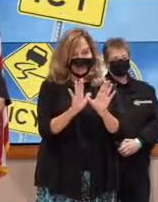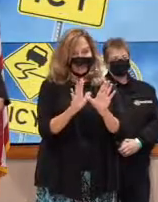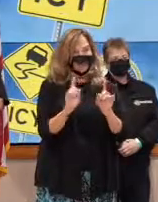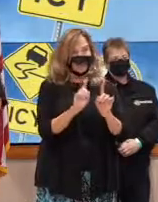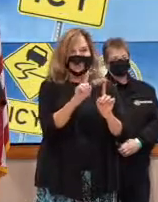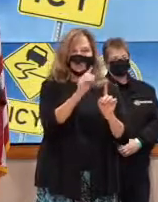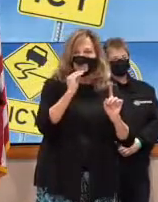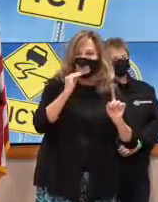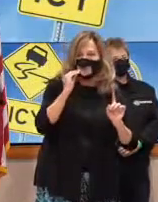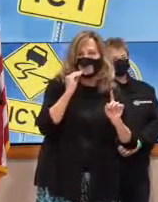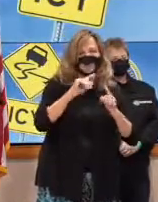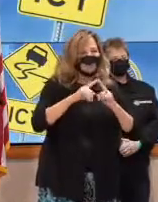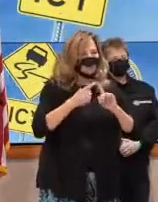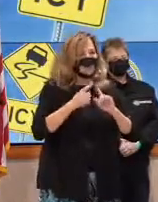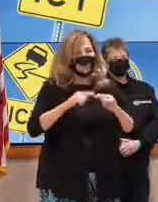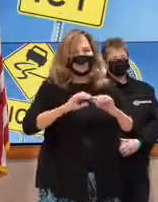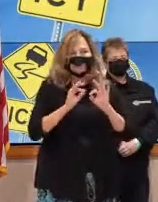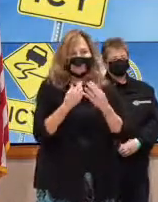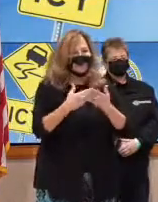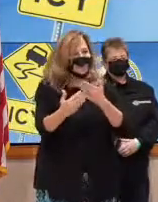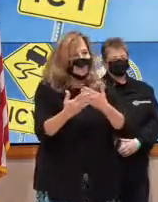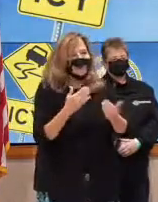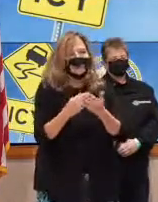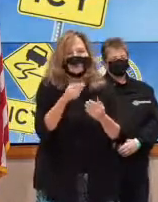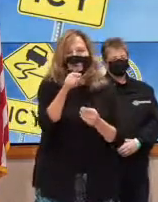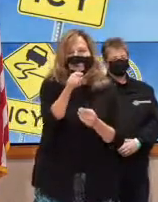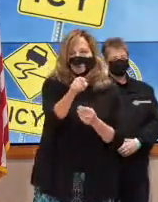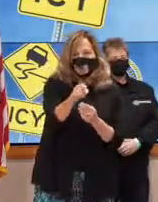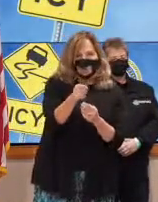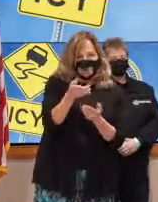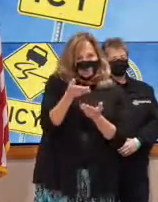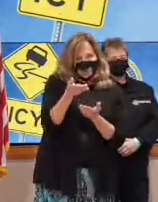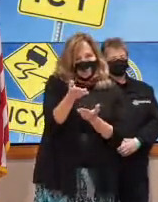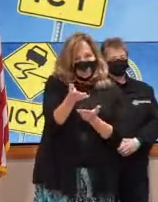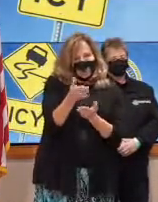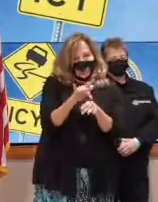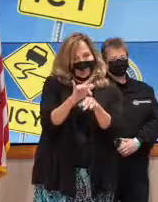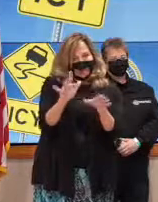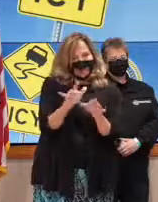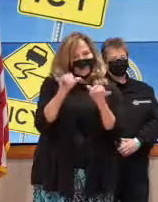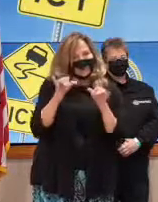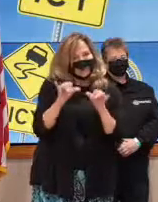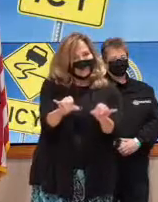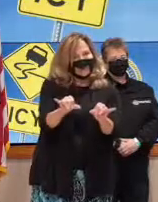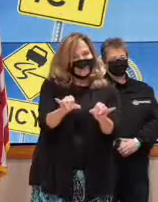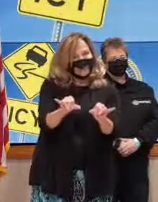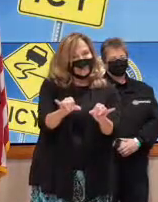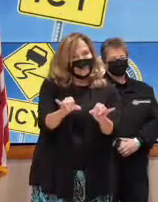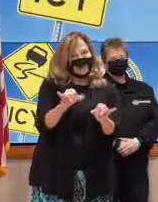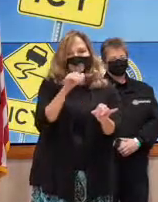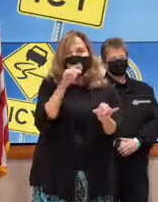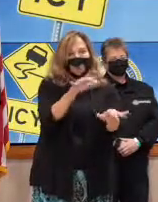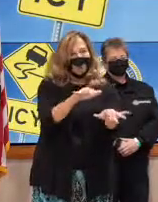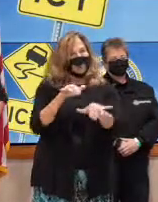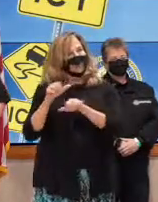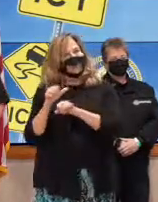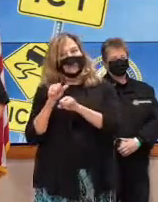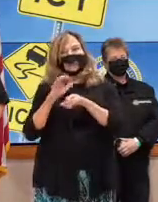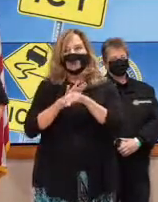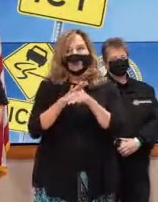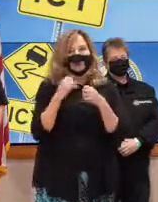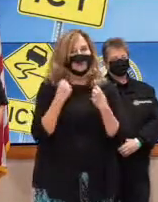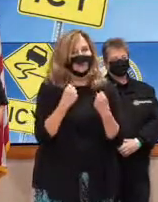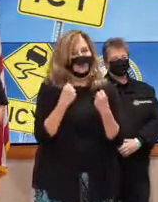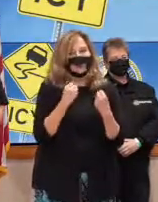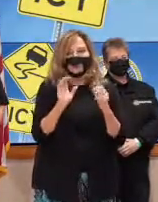least Monday, perhaps into Tuesday, and we're going to keep watching the weather. So thank you for doing your part. We